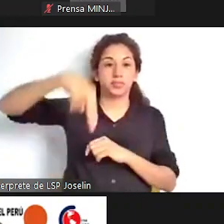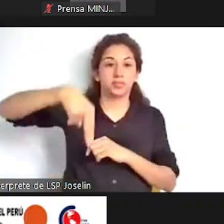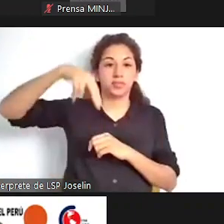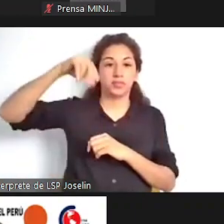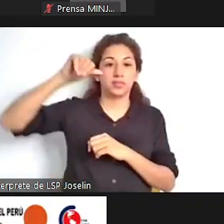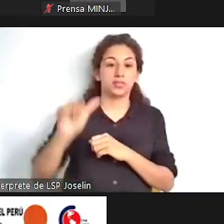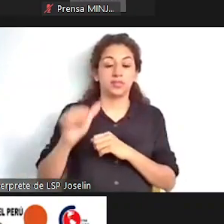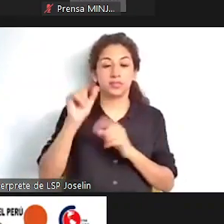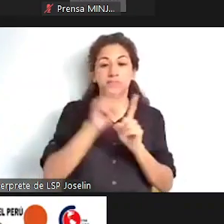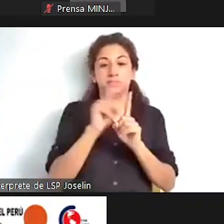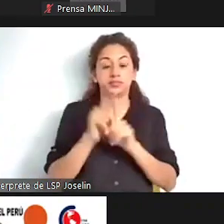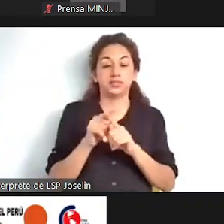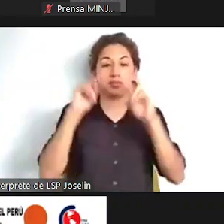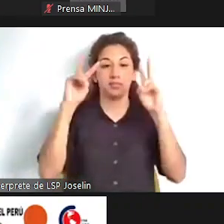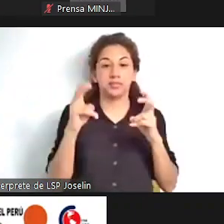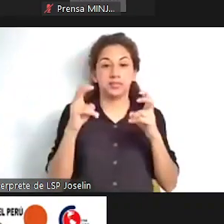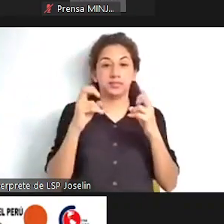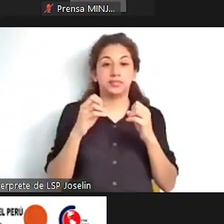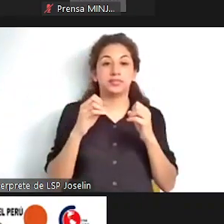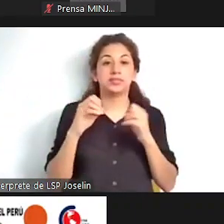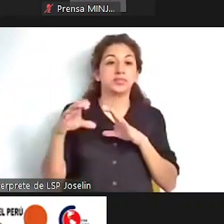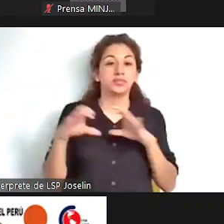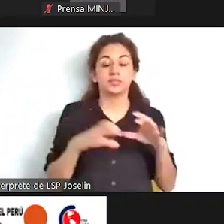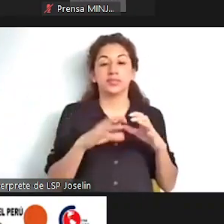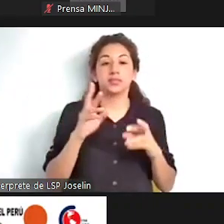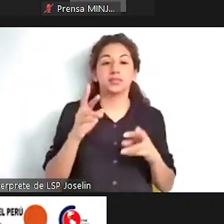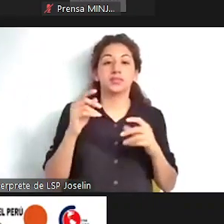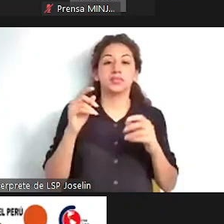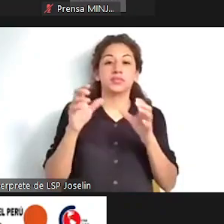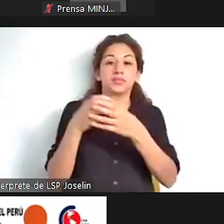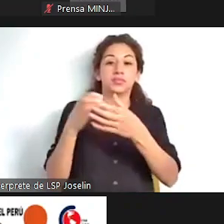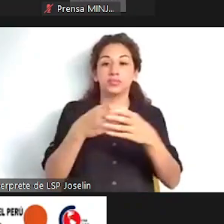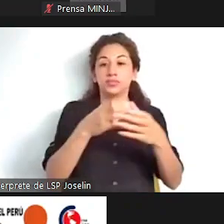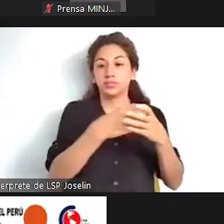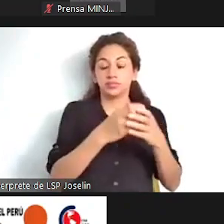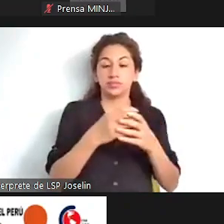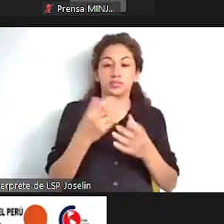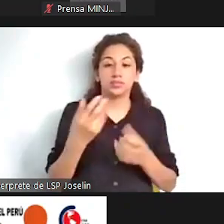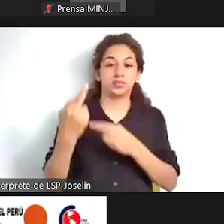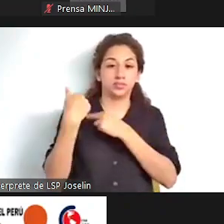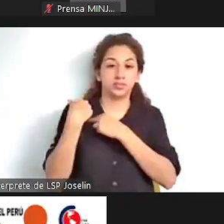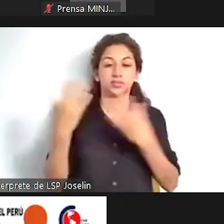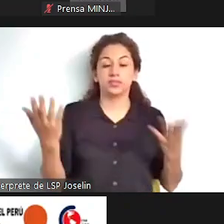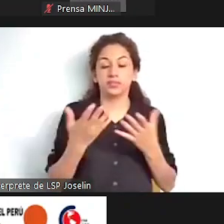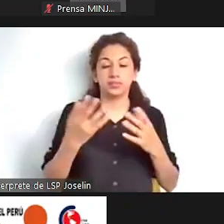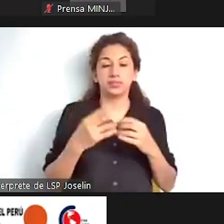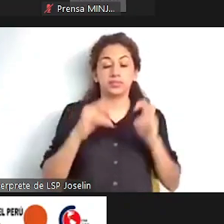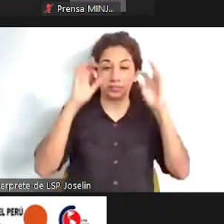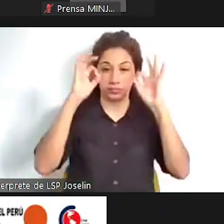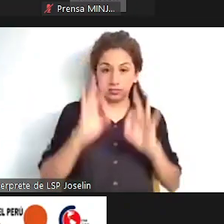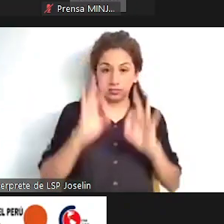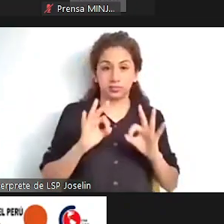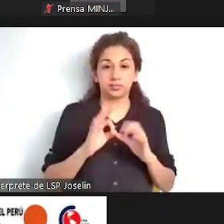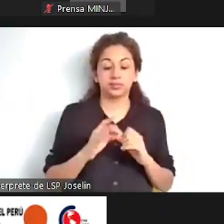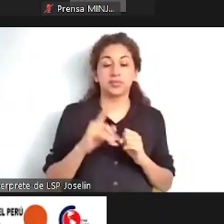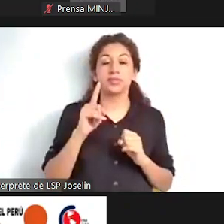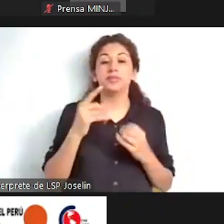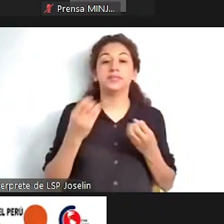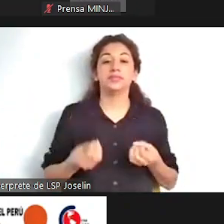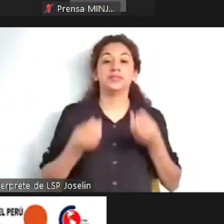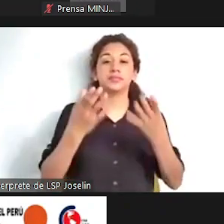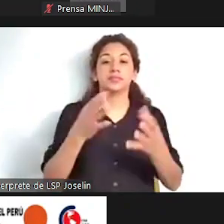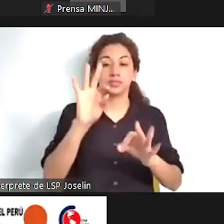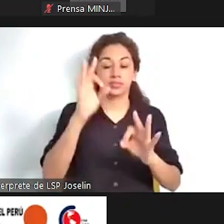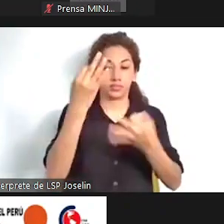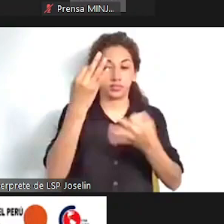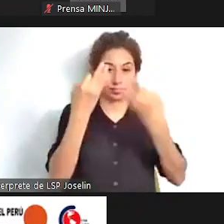were established in the nab will be introduced in the operational plans of the entities that are in charge of implementing it which theoretically